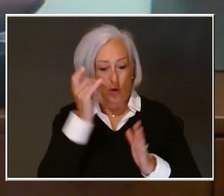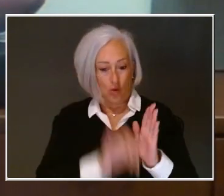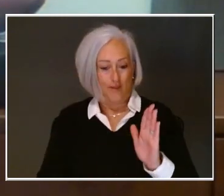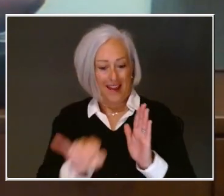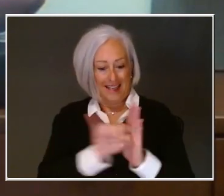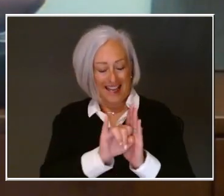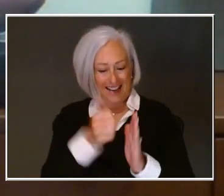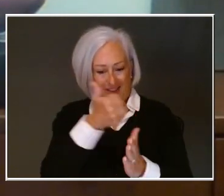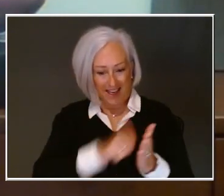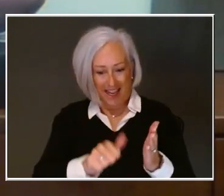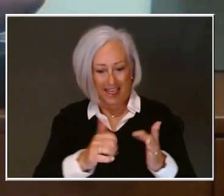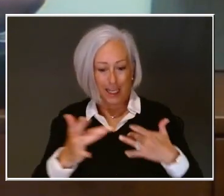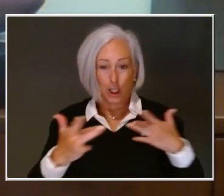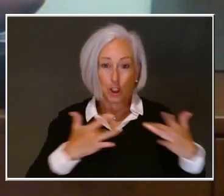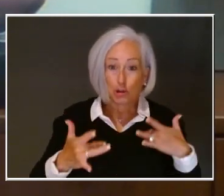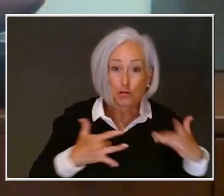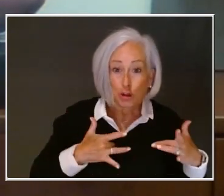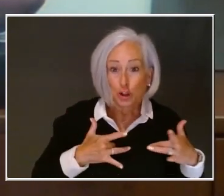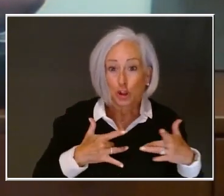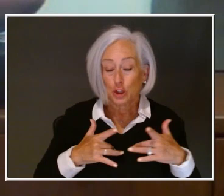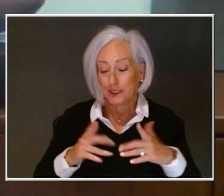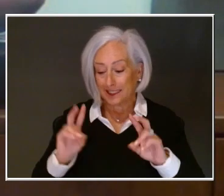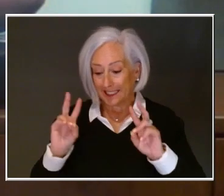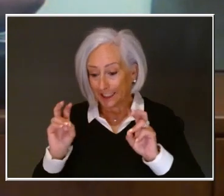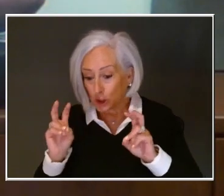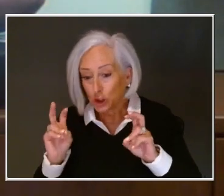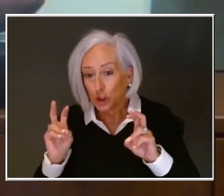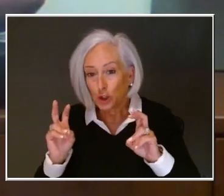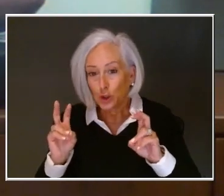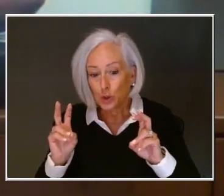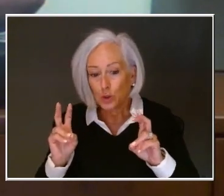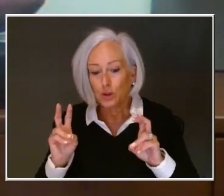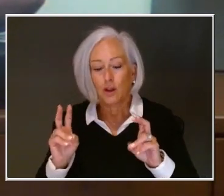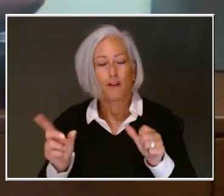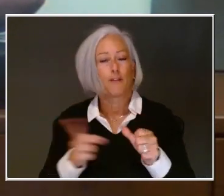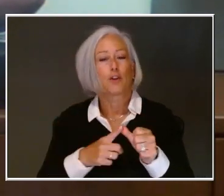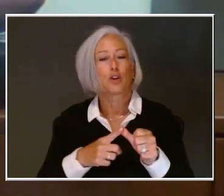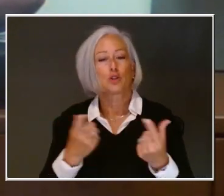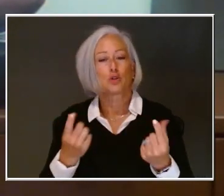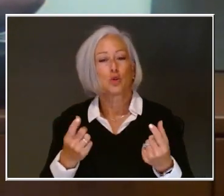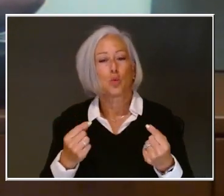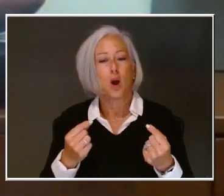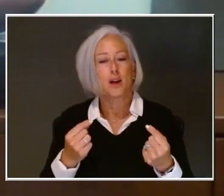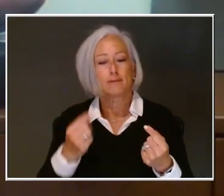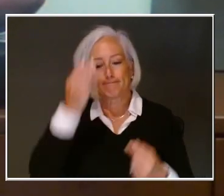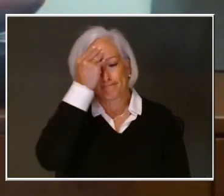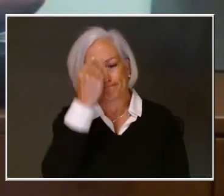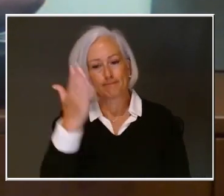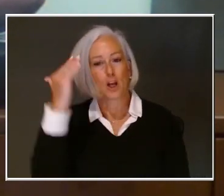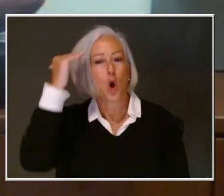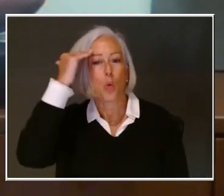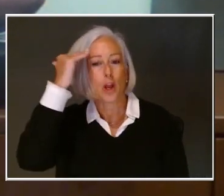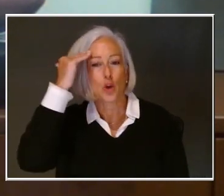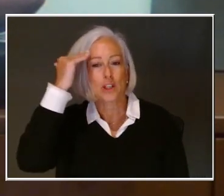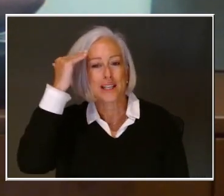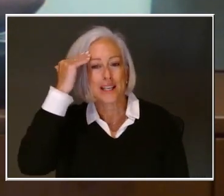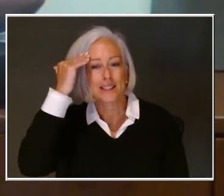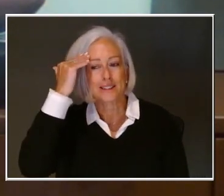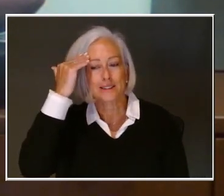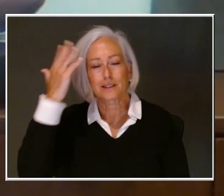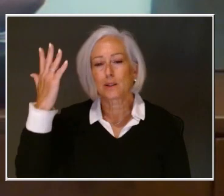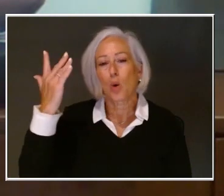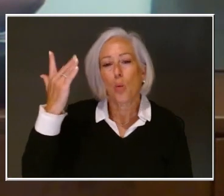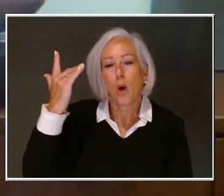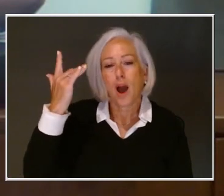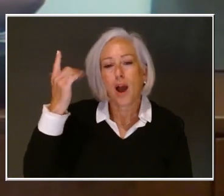issues or concerns, the first step is awareness, just to kind of let them know why those things may be important both for their mental